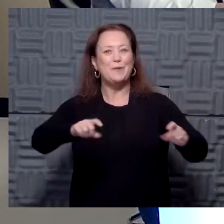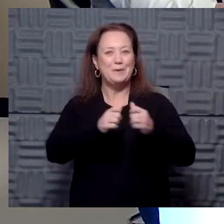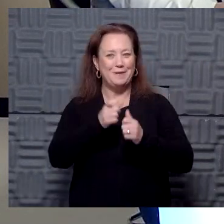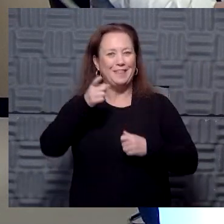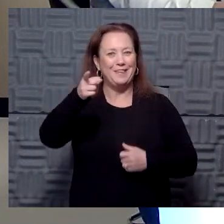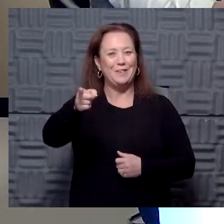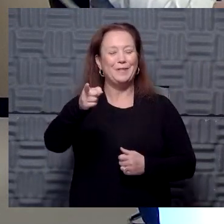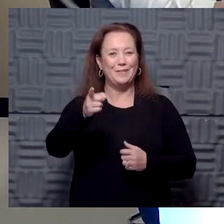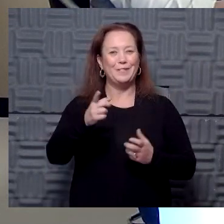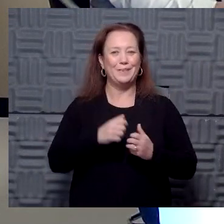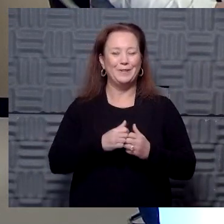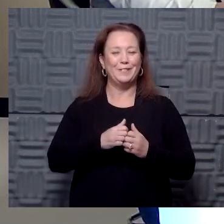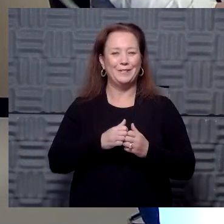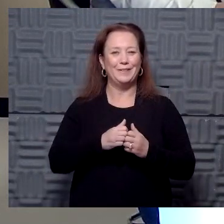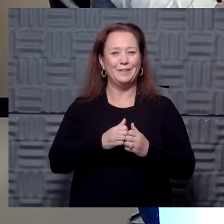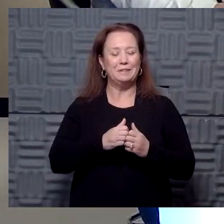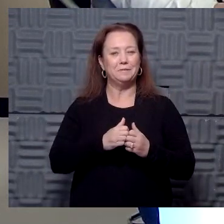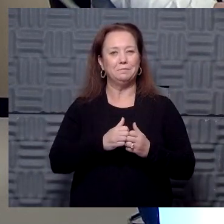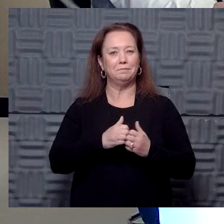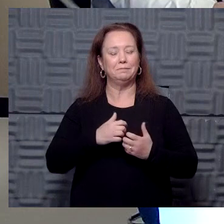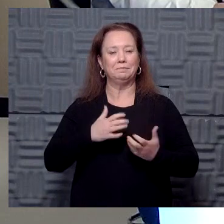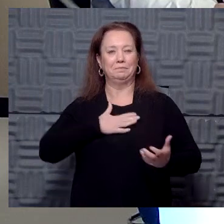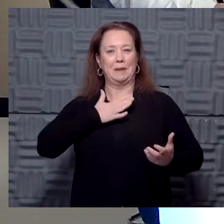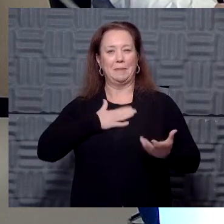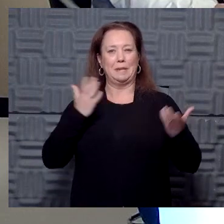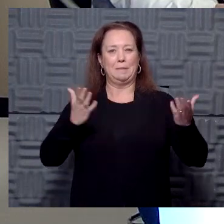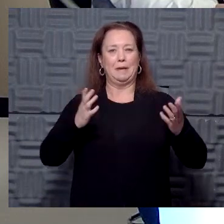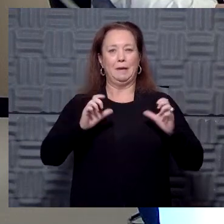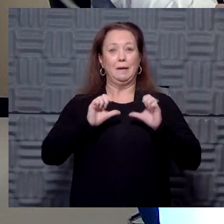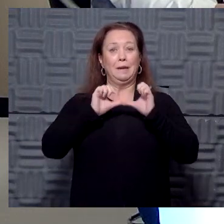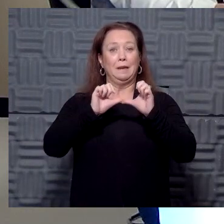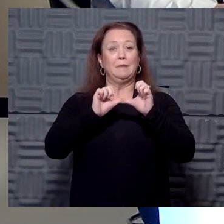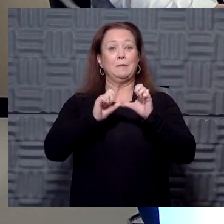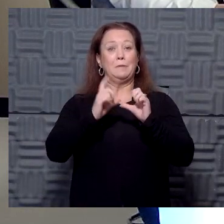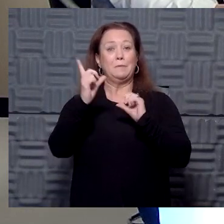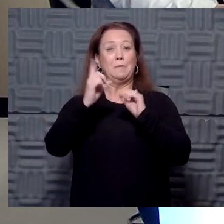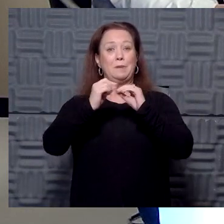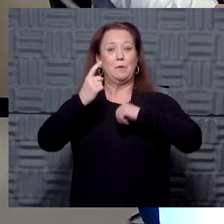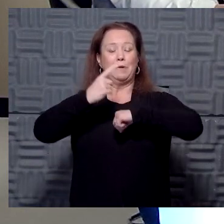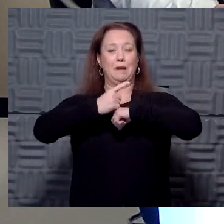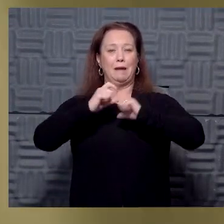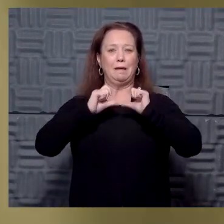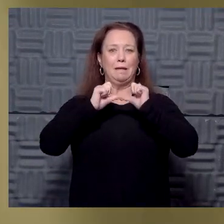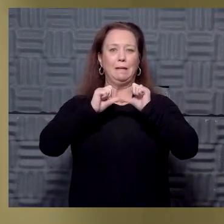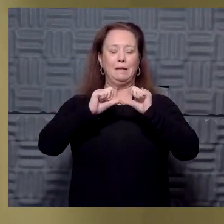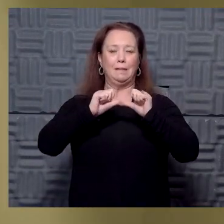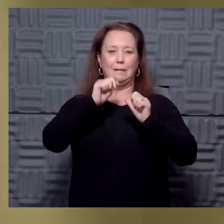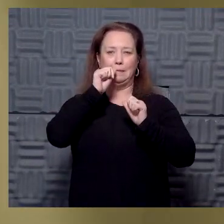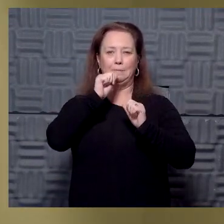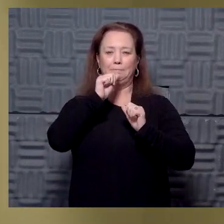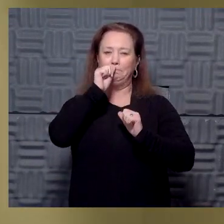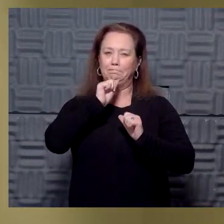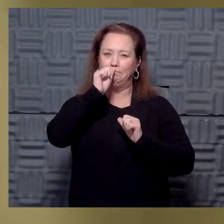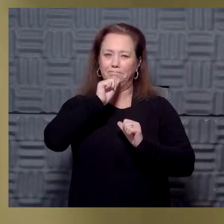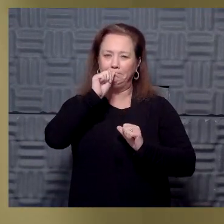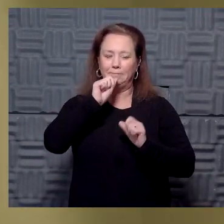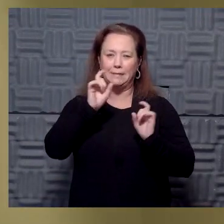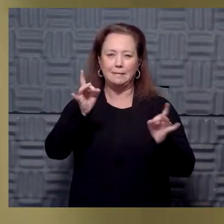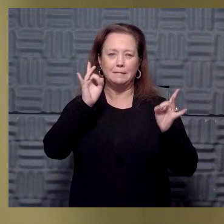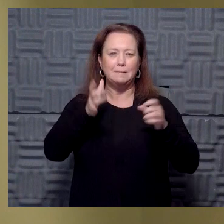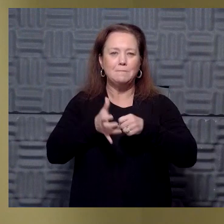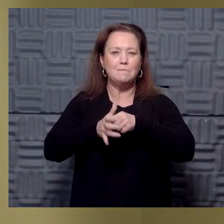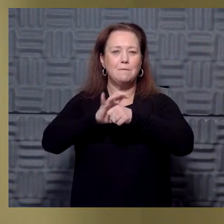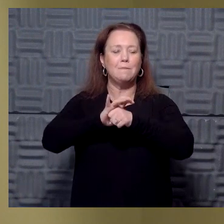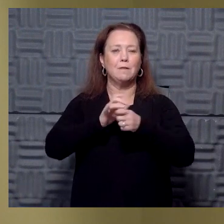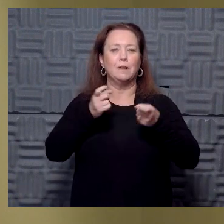be on this side and trying to get through another day and work through this pandemic, and it's one step at a time. Continue